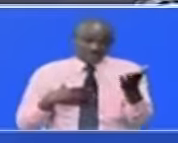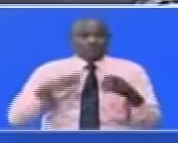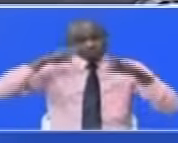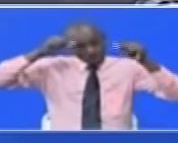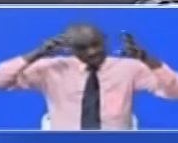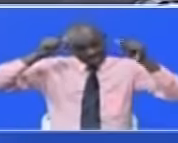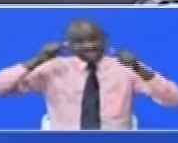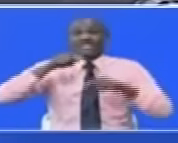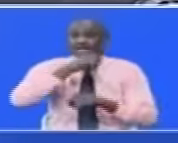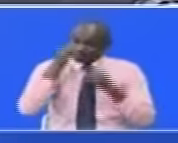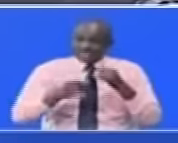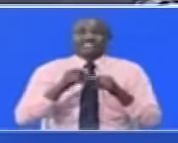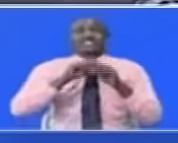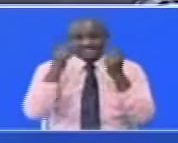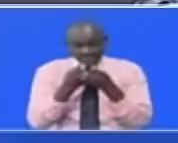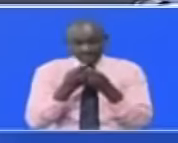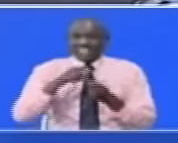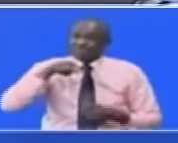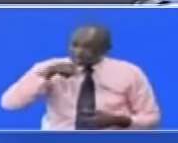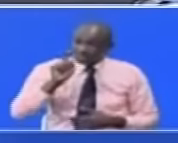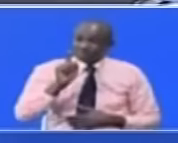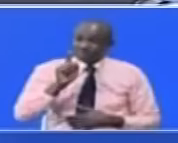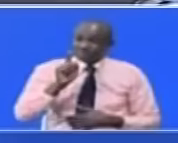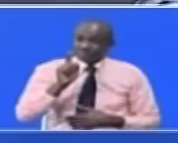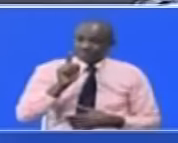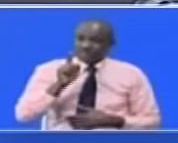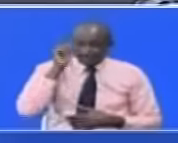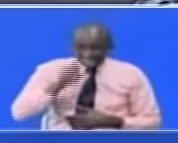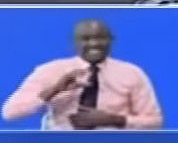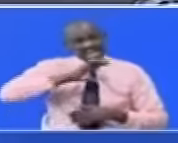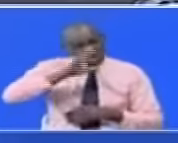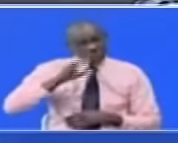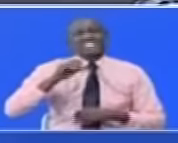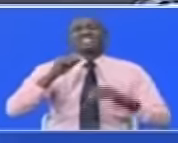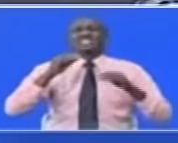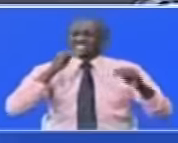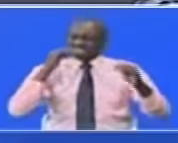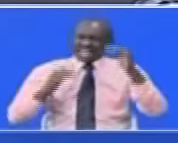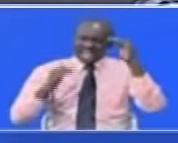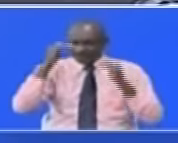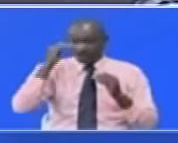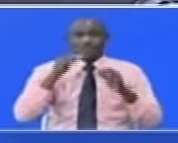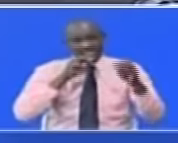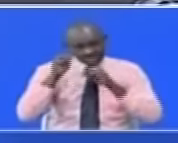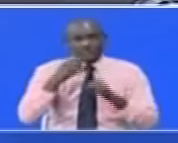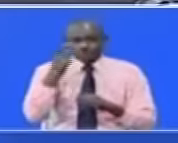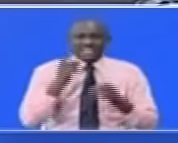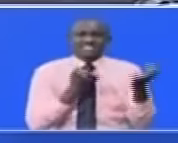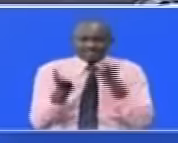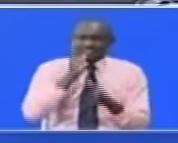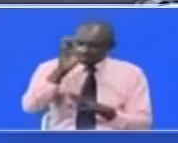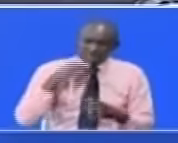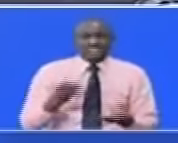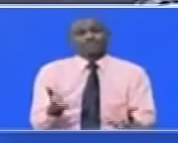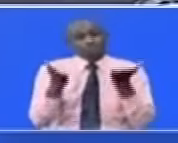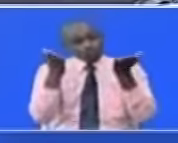team, we now must go to a county level management of the services that we are rendering. We